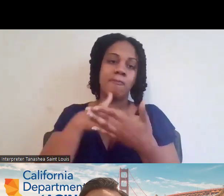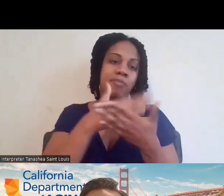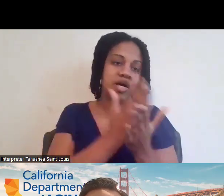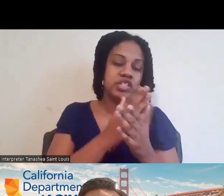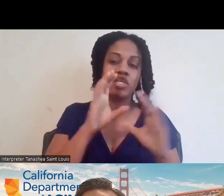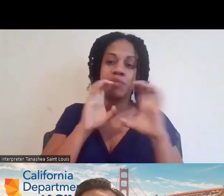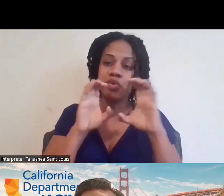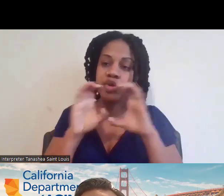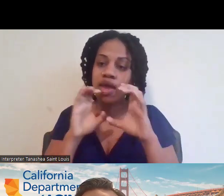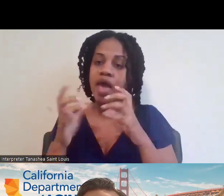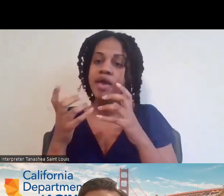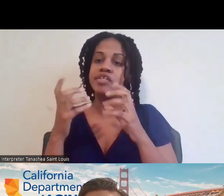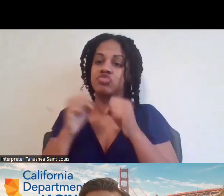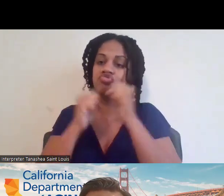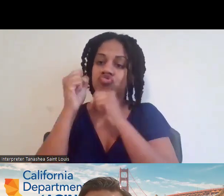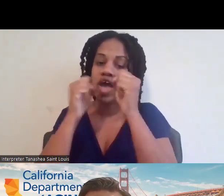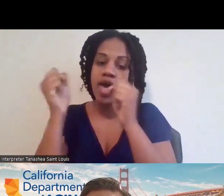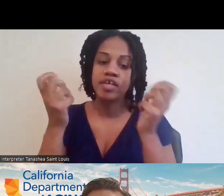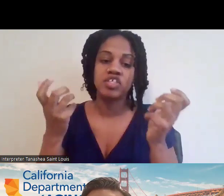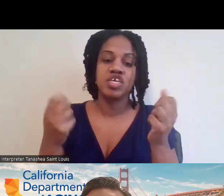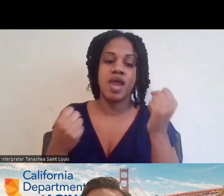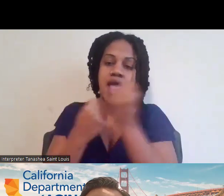communications, strategy, and advocacy.